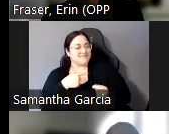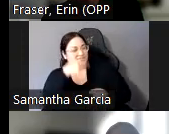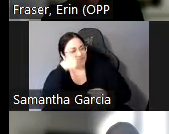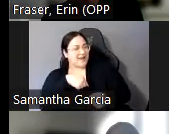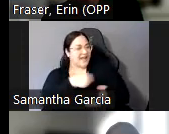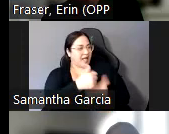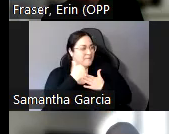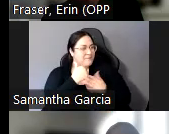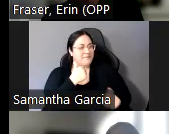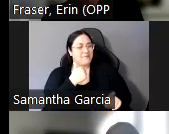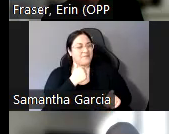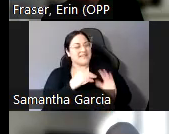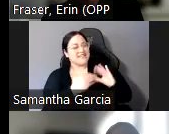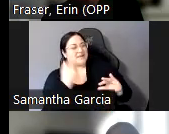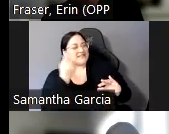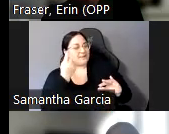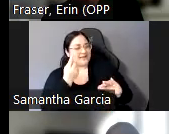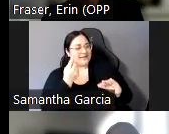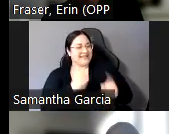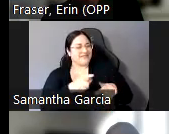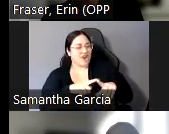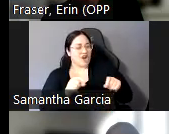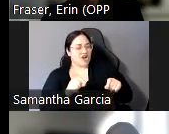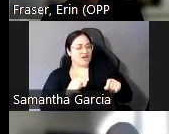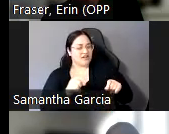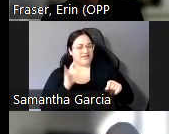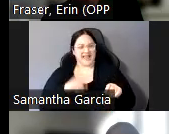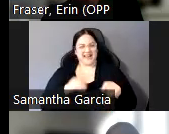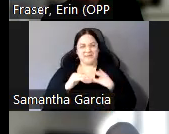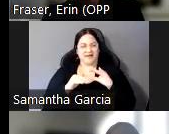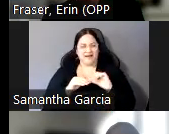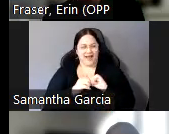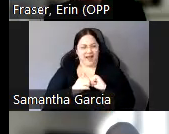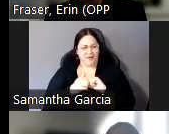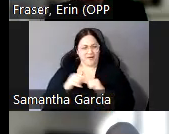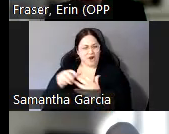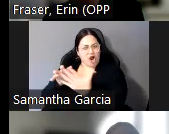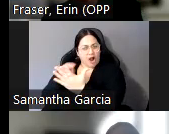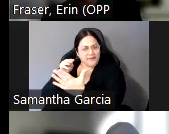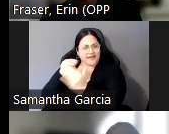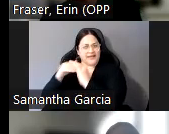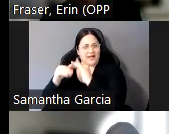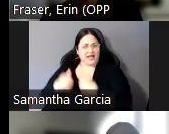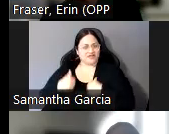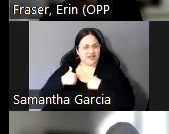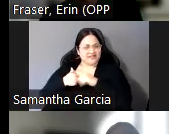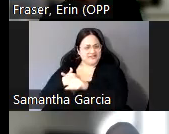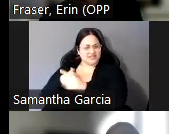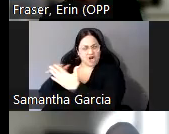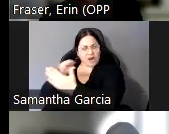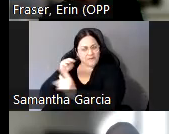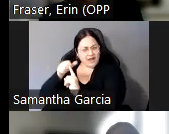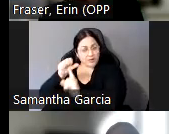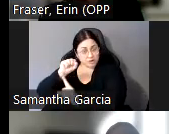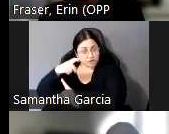me an iTunes gift card or something like that. How is this happening? How is it a spoofed email address? Is it that their